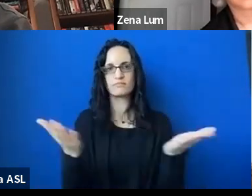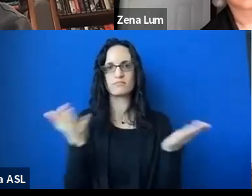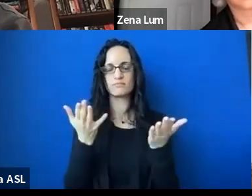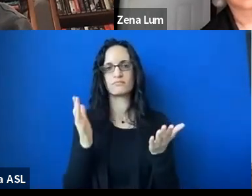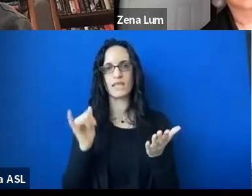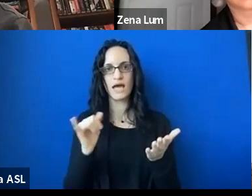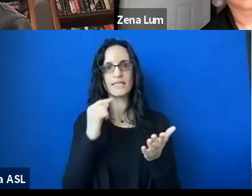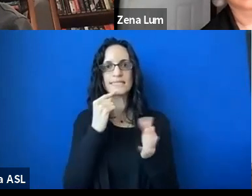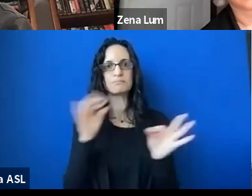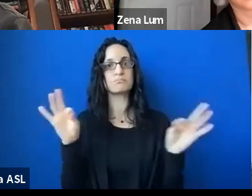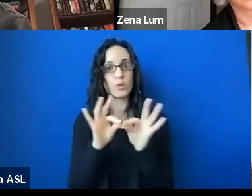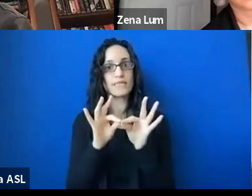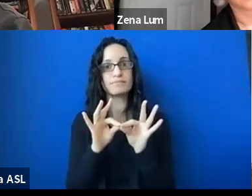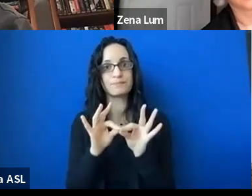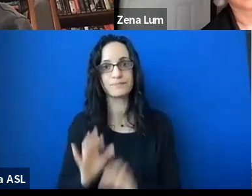important.